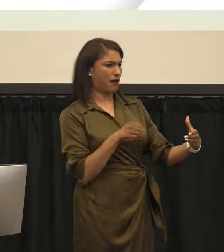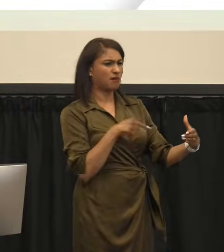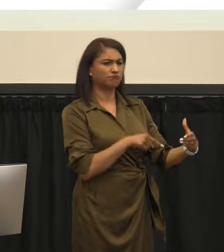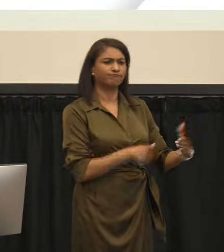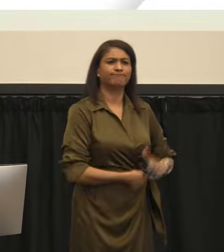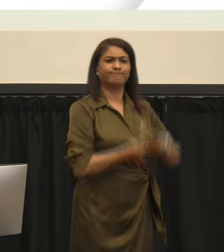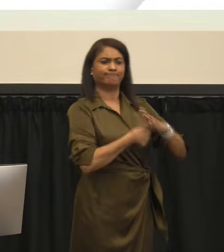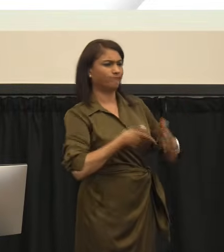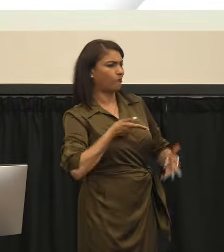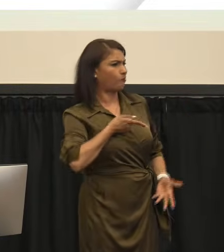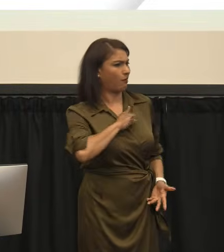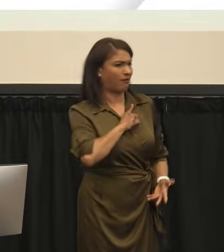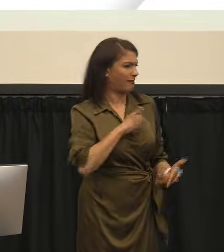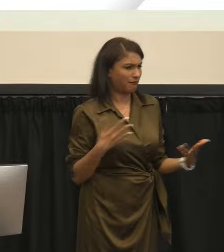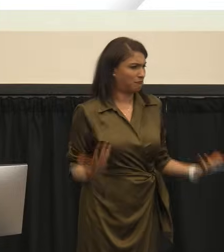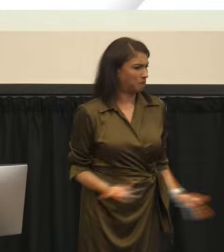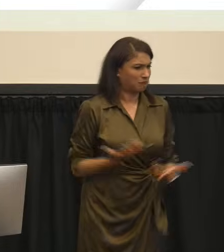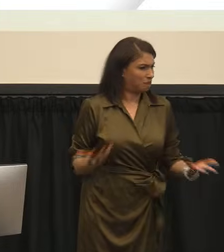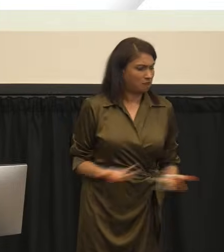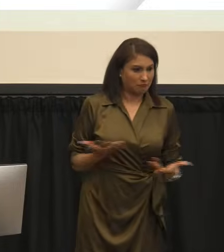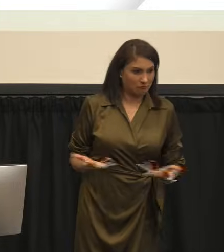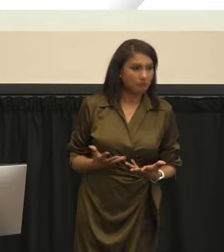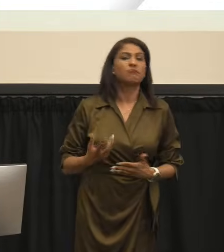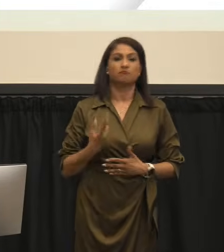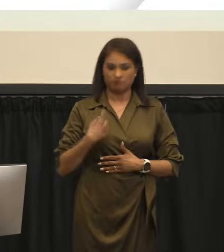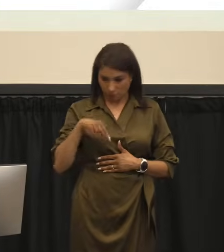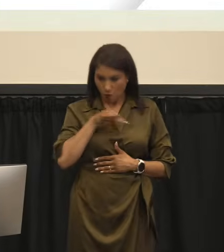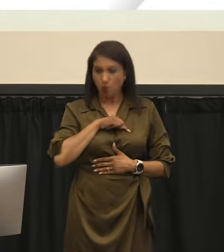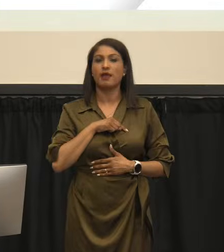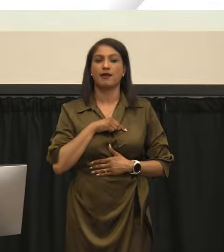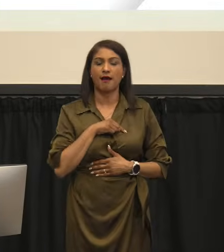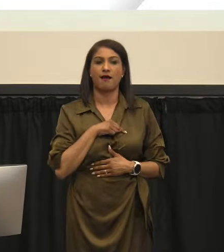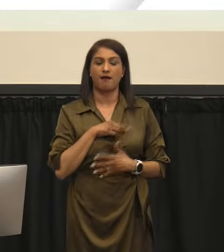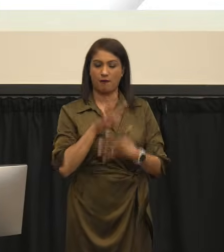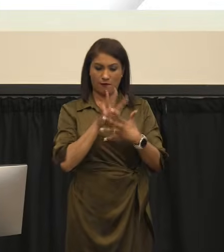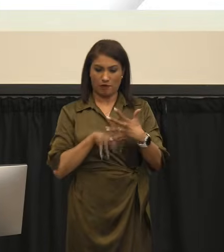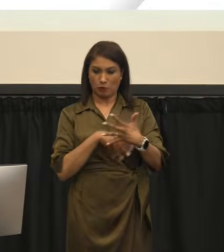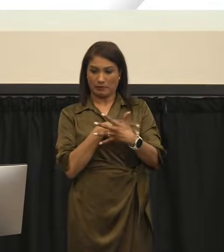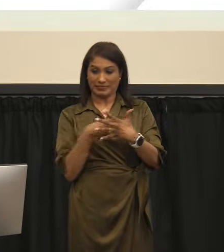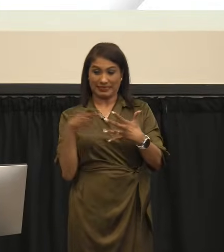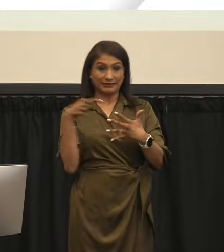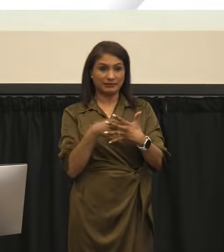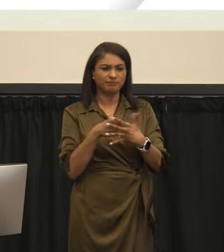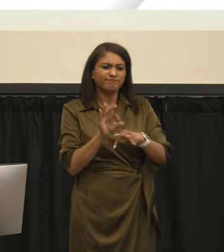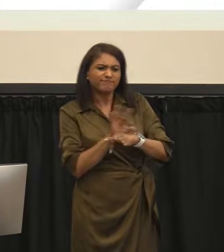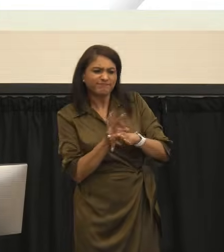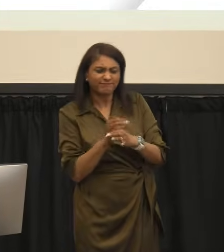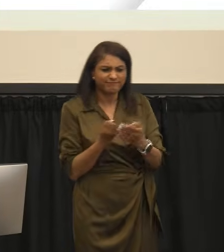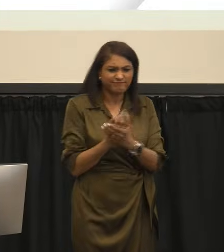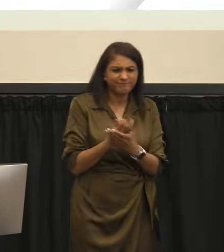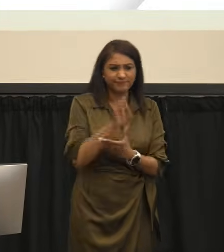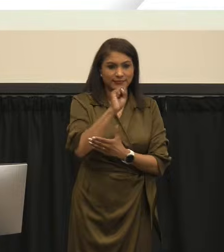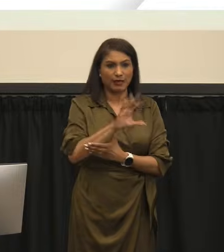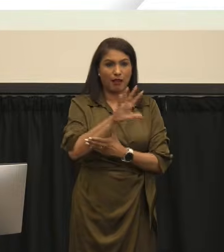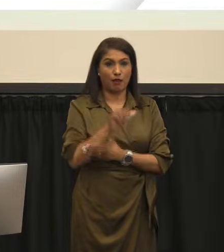With South African Sign Language and the bank being established, and the purpose of why we want this bank,